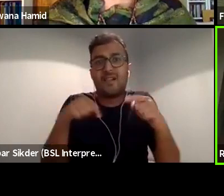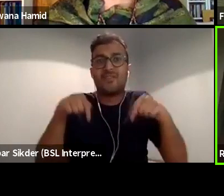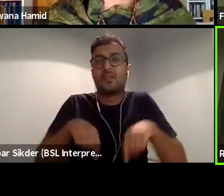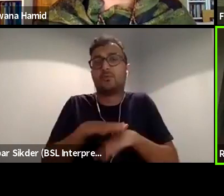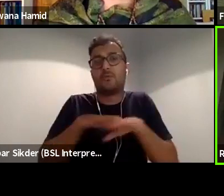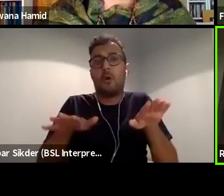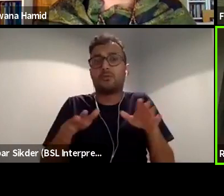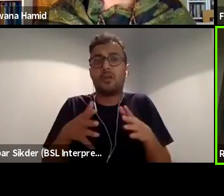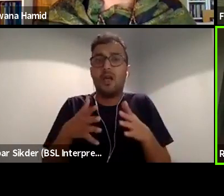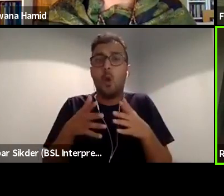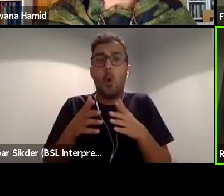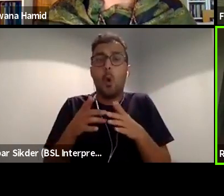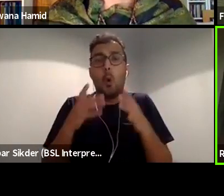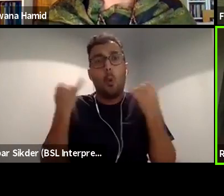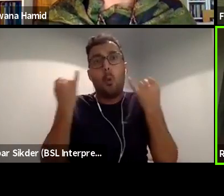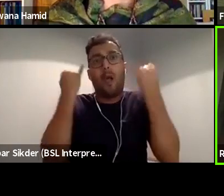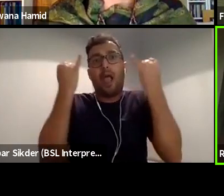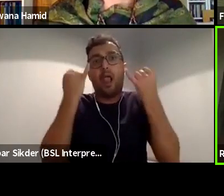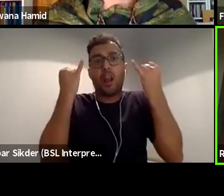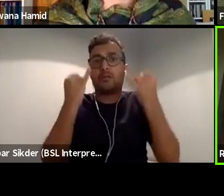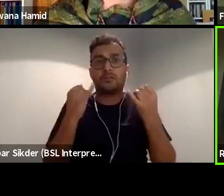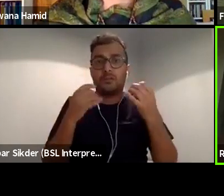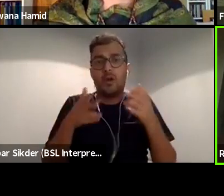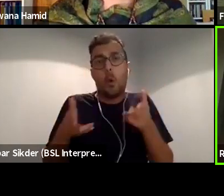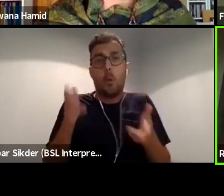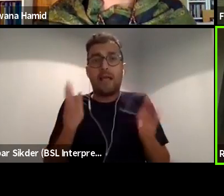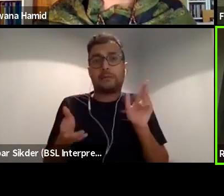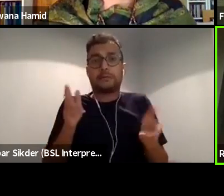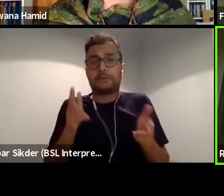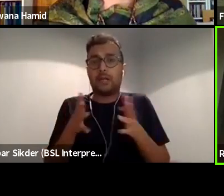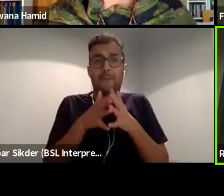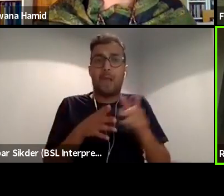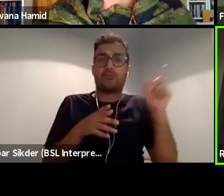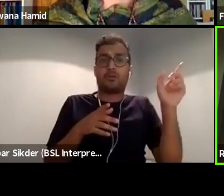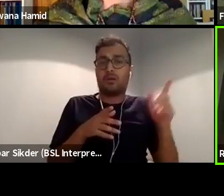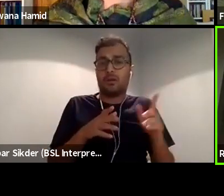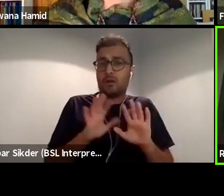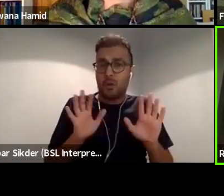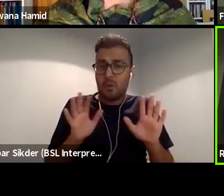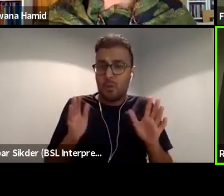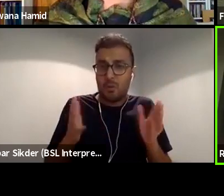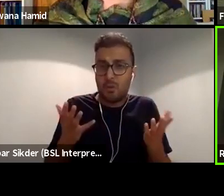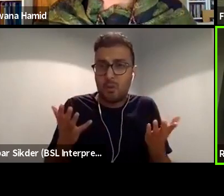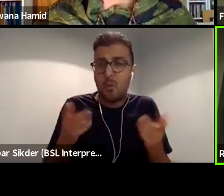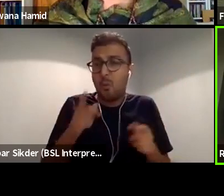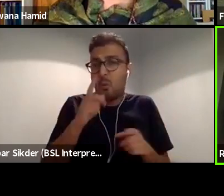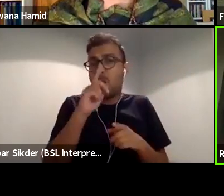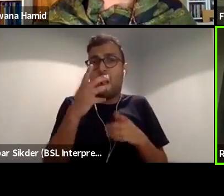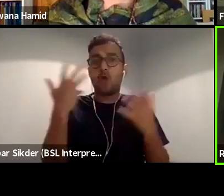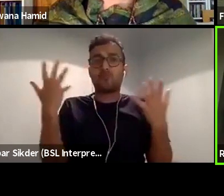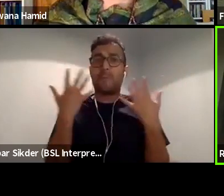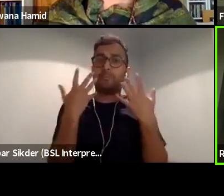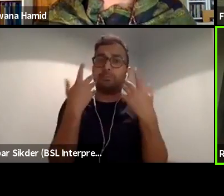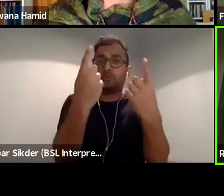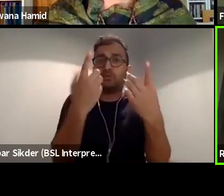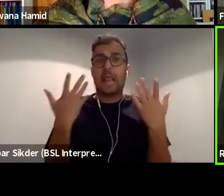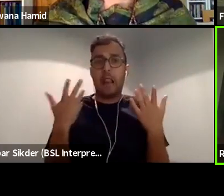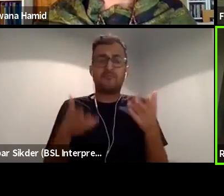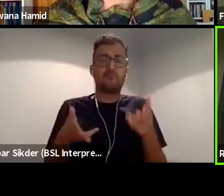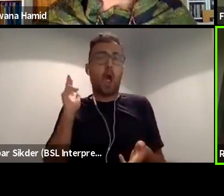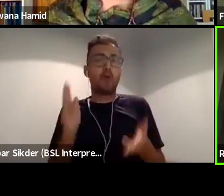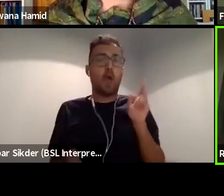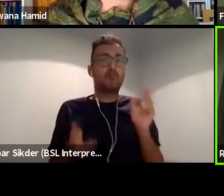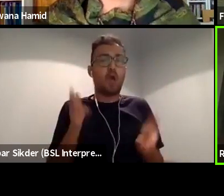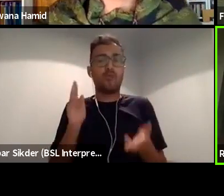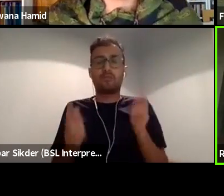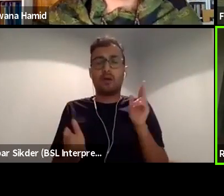extremists of all types can spread fake narratives, which get around the world